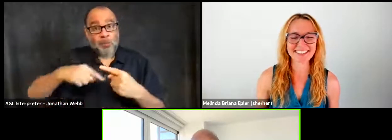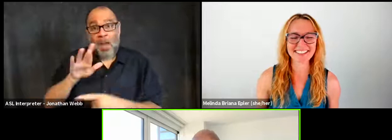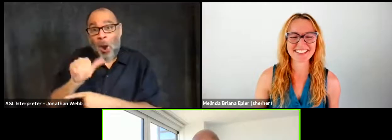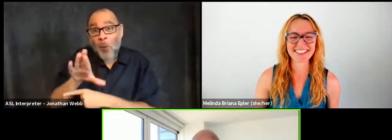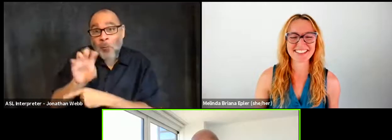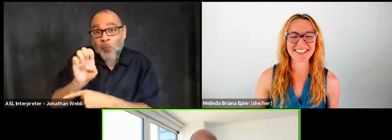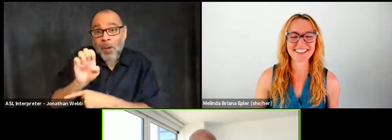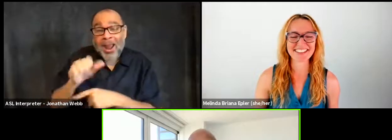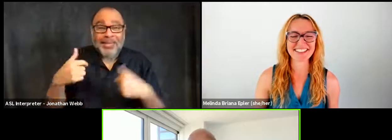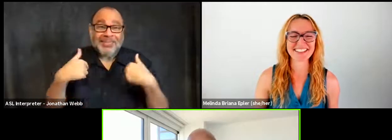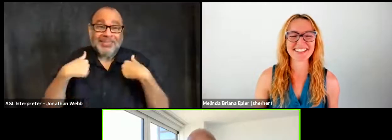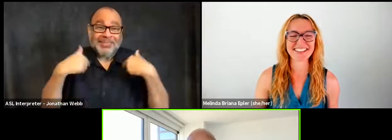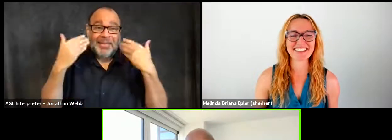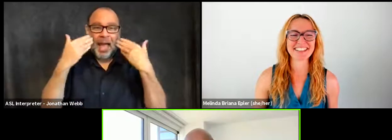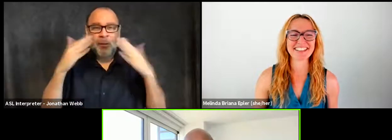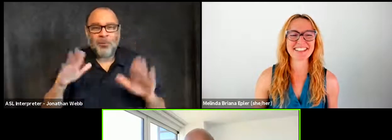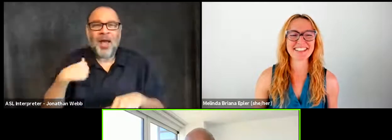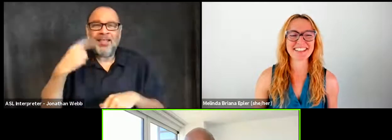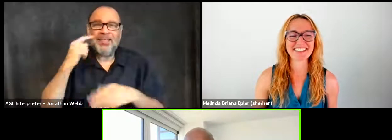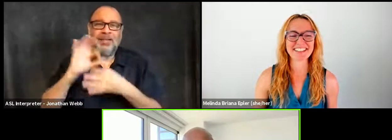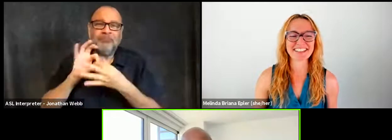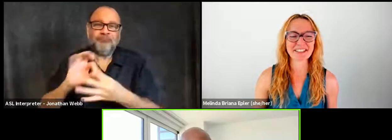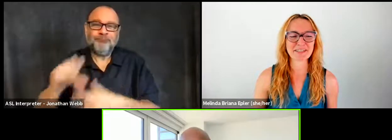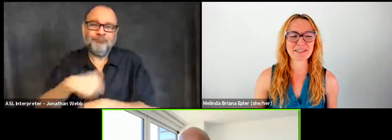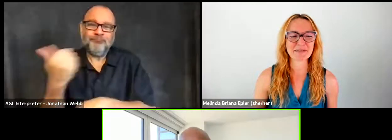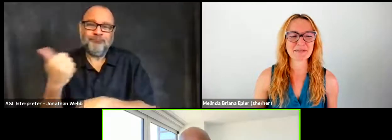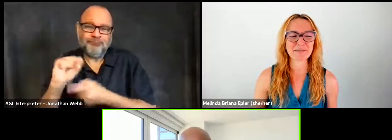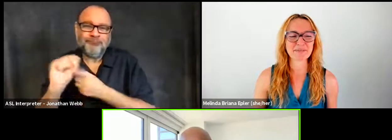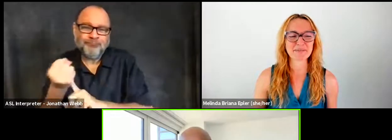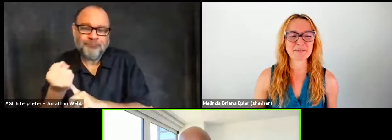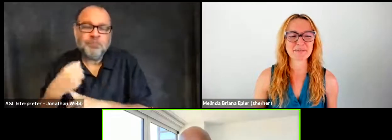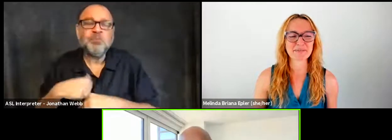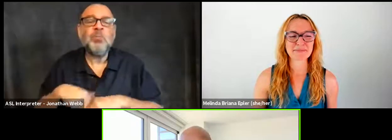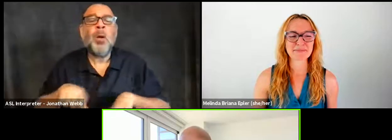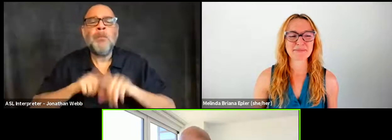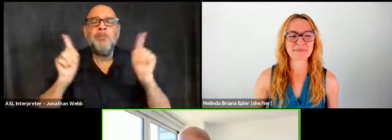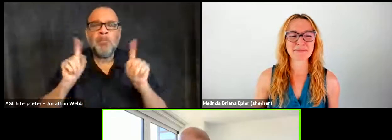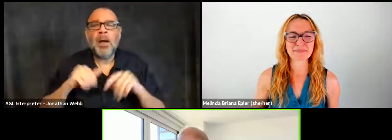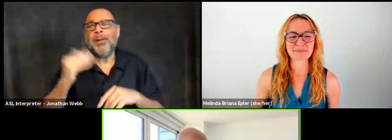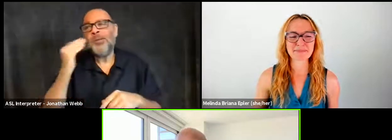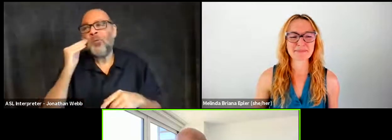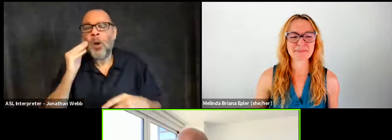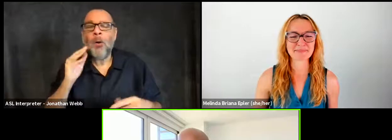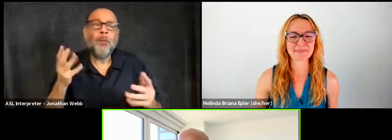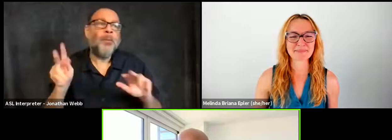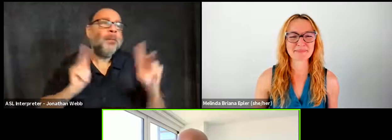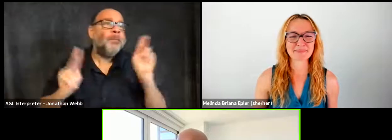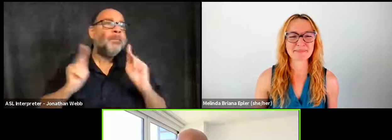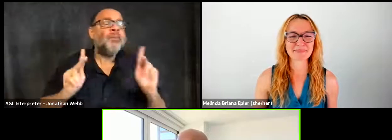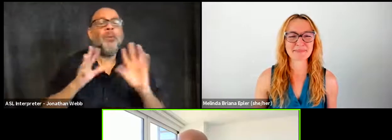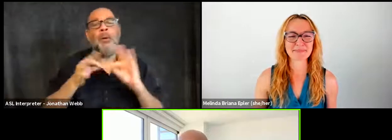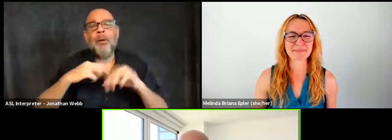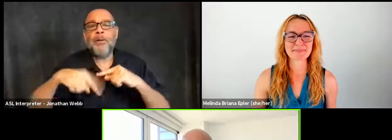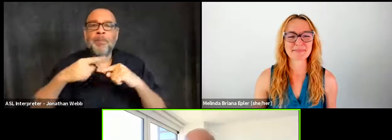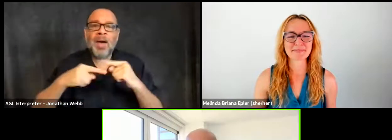Keep it real. So we heard the stereotype from like interracial couples and so forth, and how it can